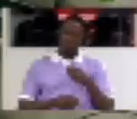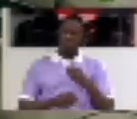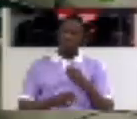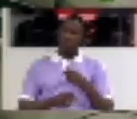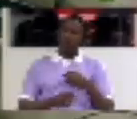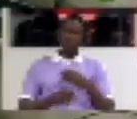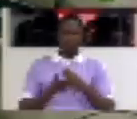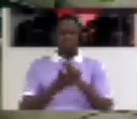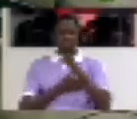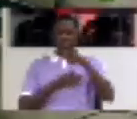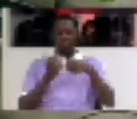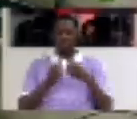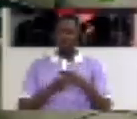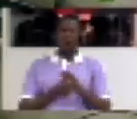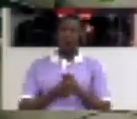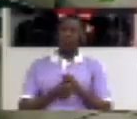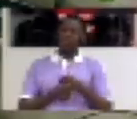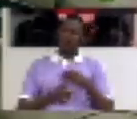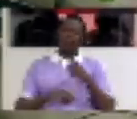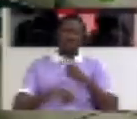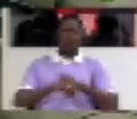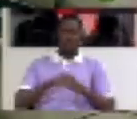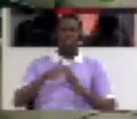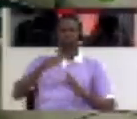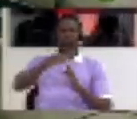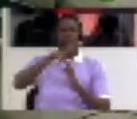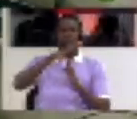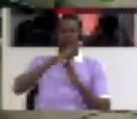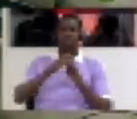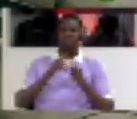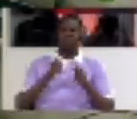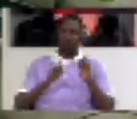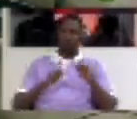break time, the lunch break.